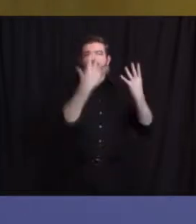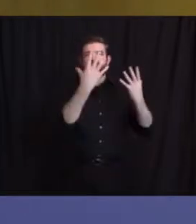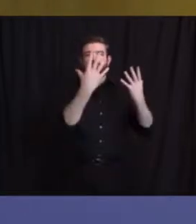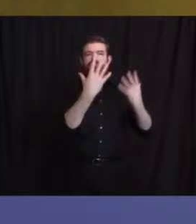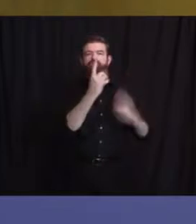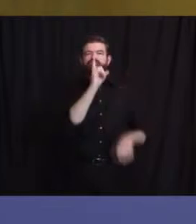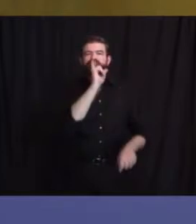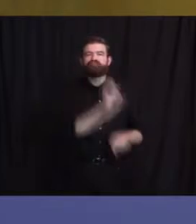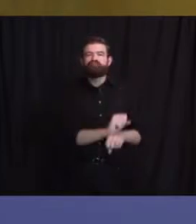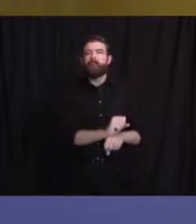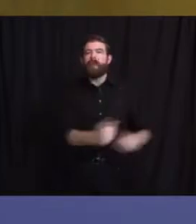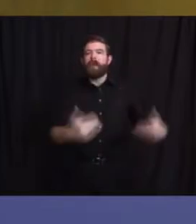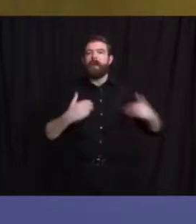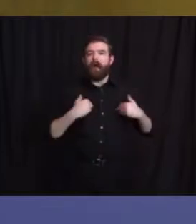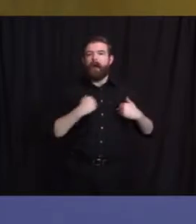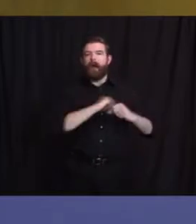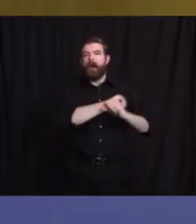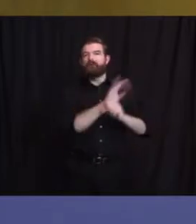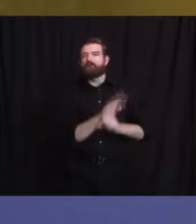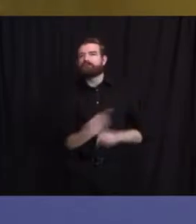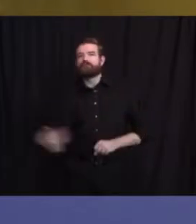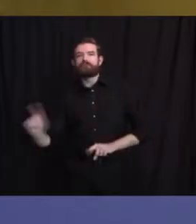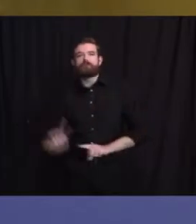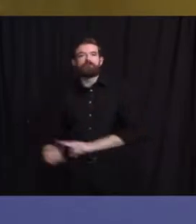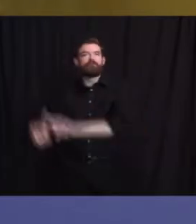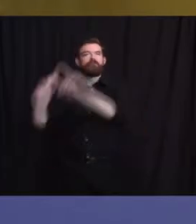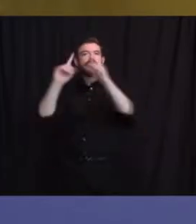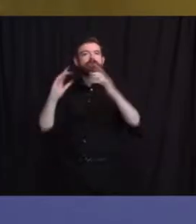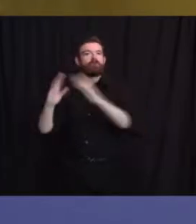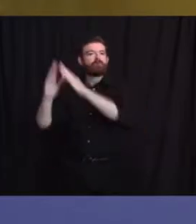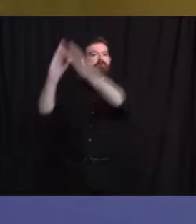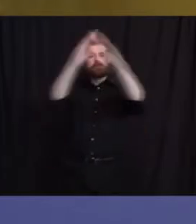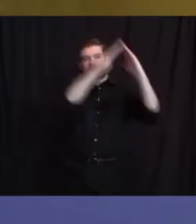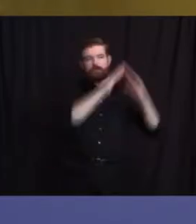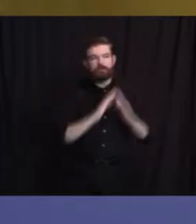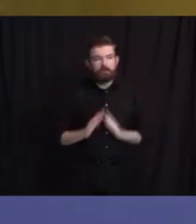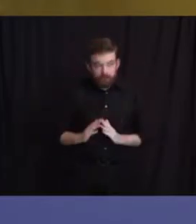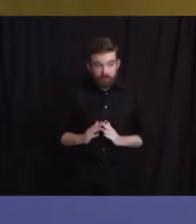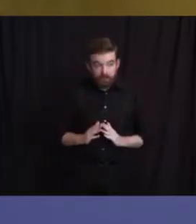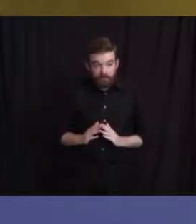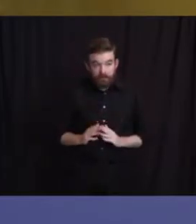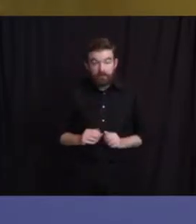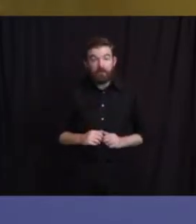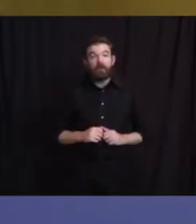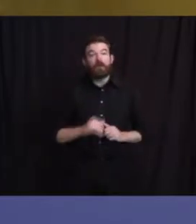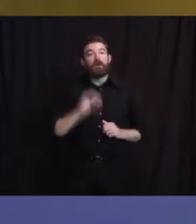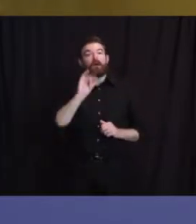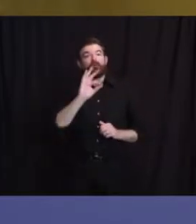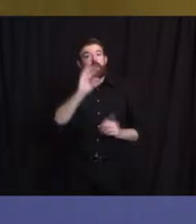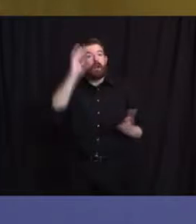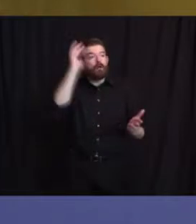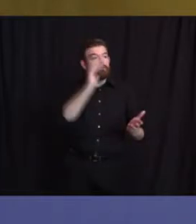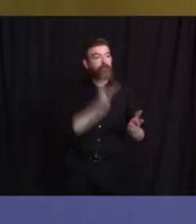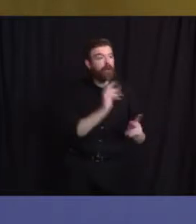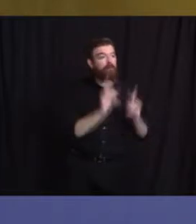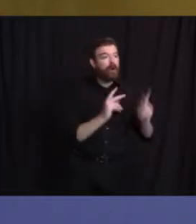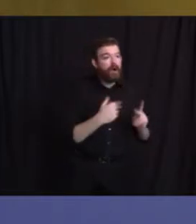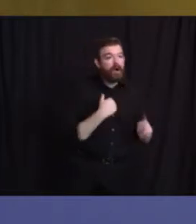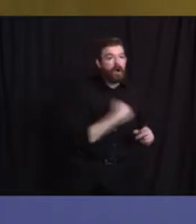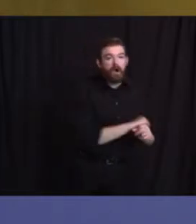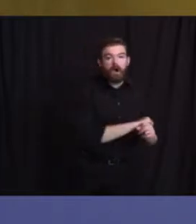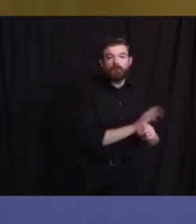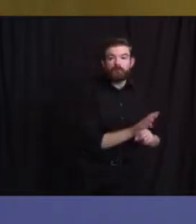data for informing further easing of restrictions. While some individuals are interested in antibody